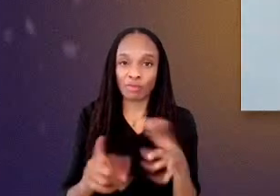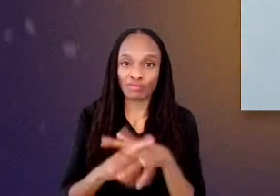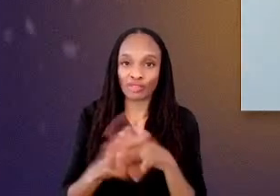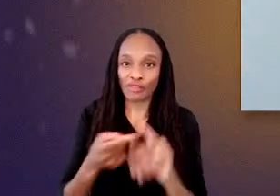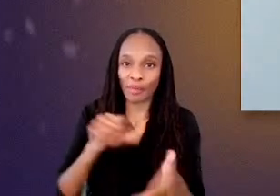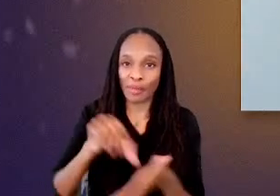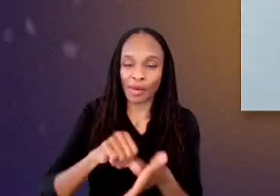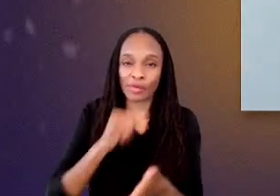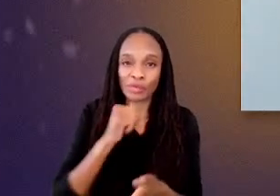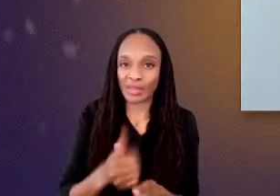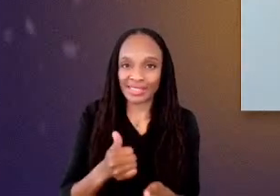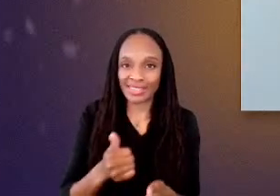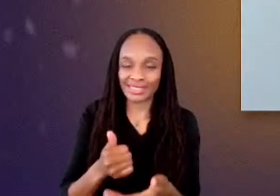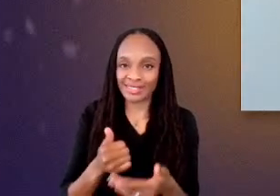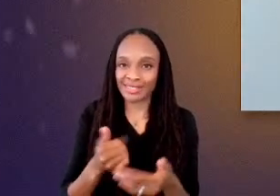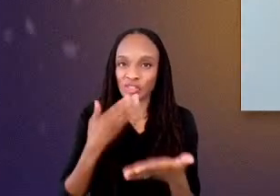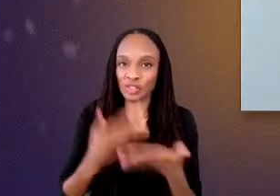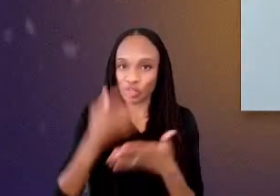was